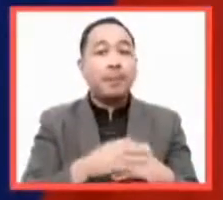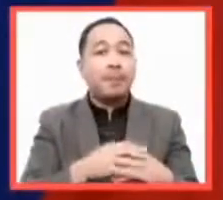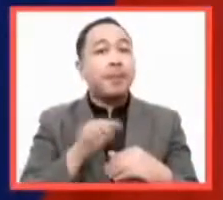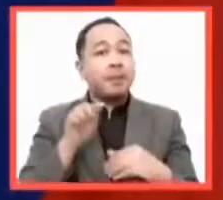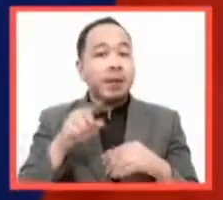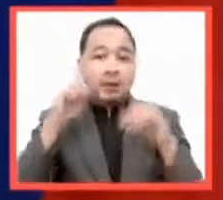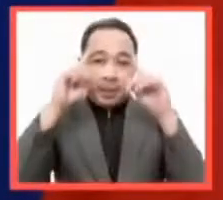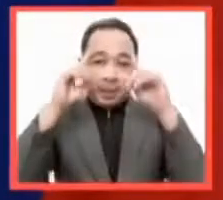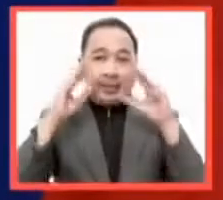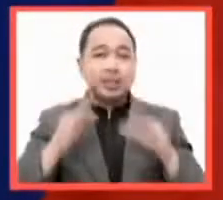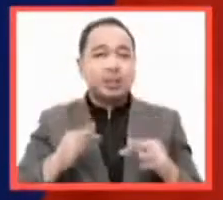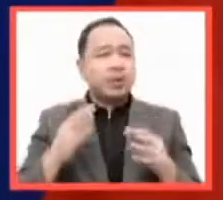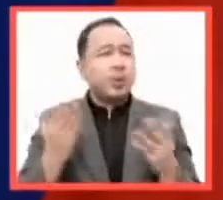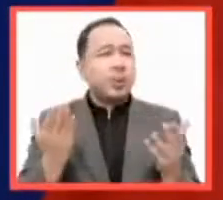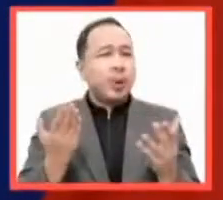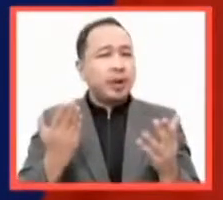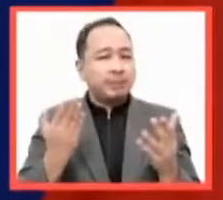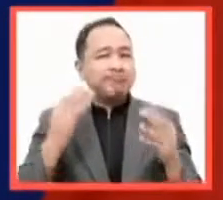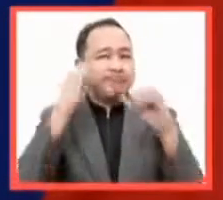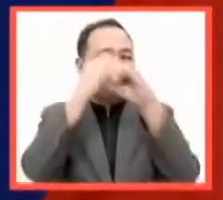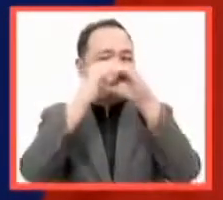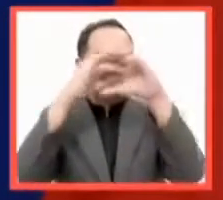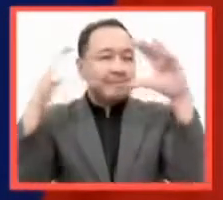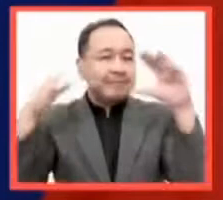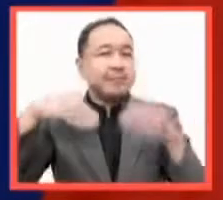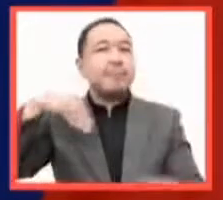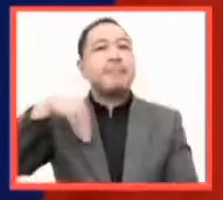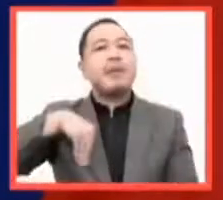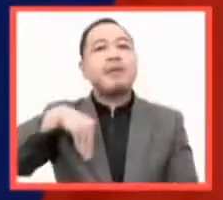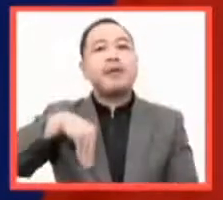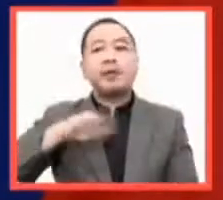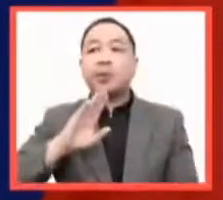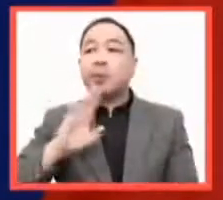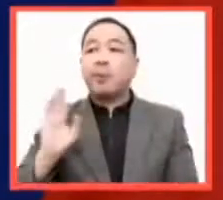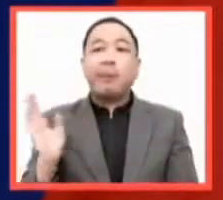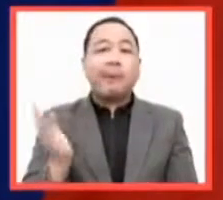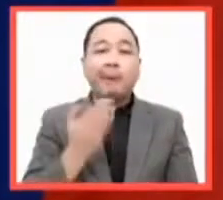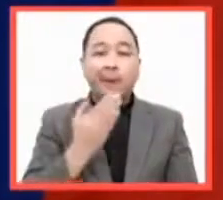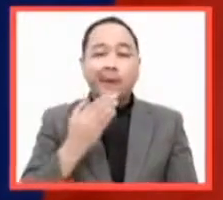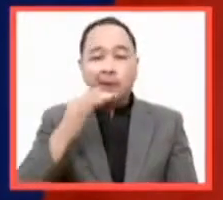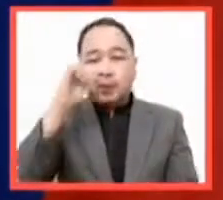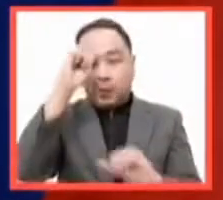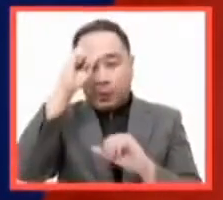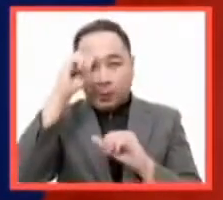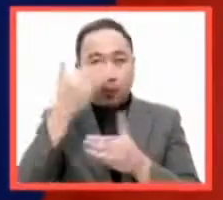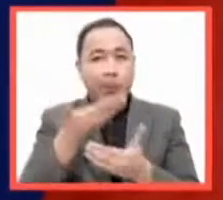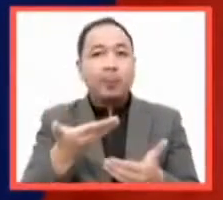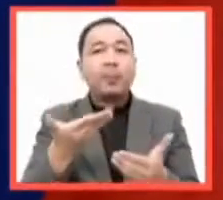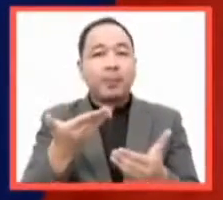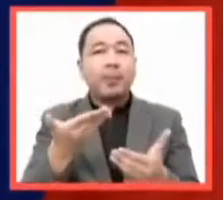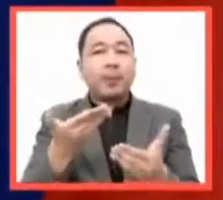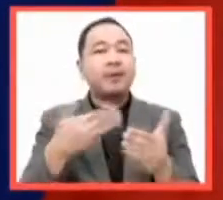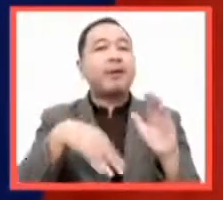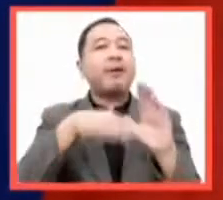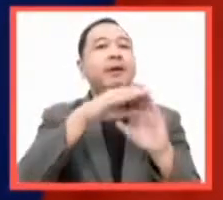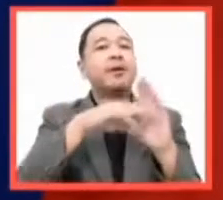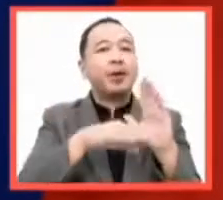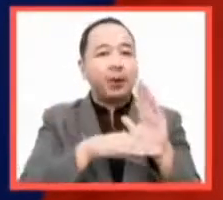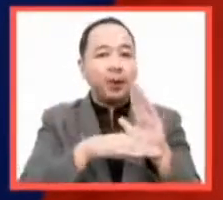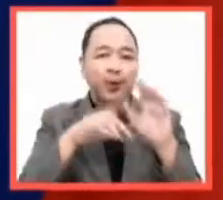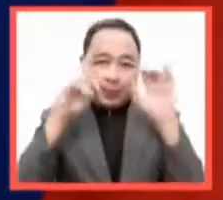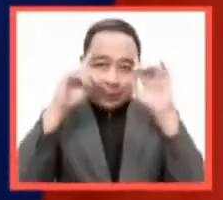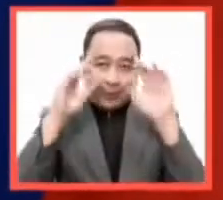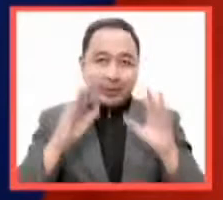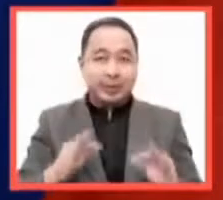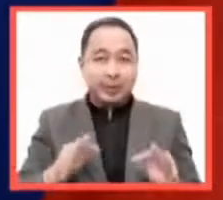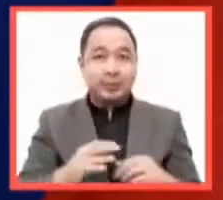seen for what it is, a benefit across the board to all who subscribe to the majesty